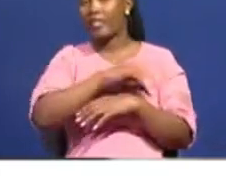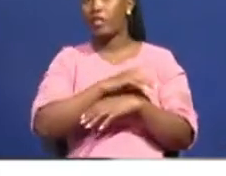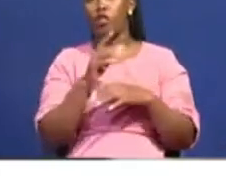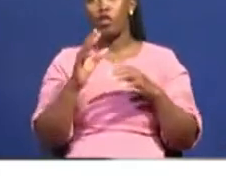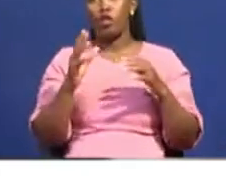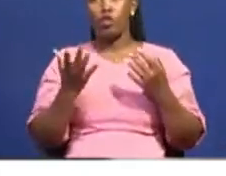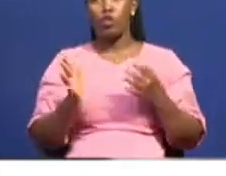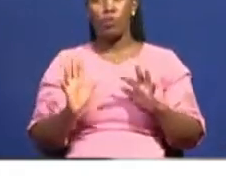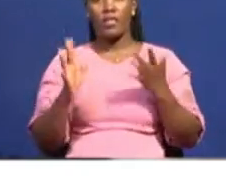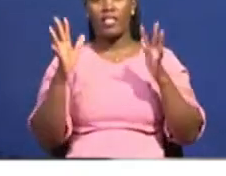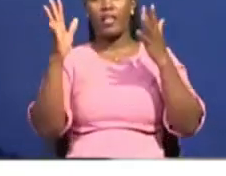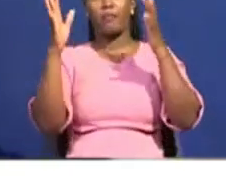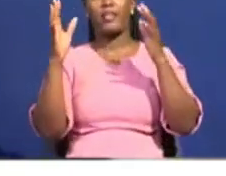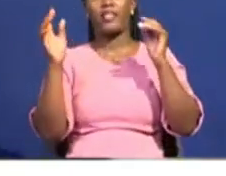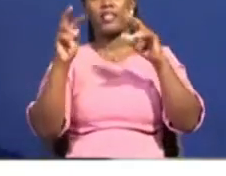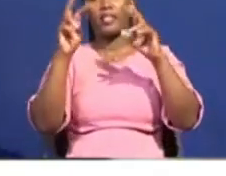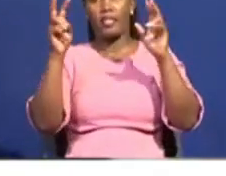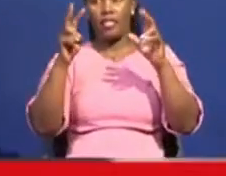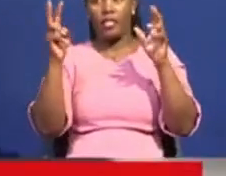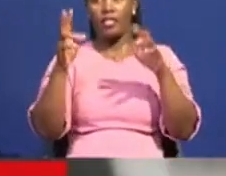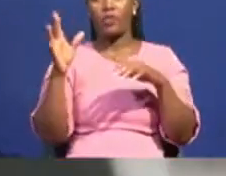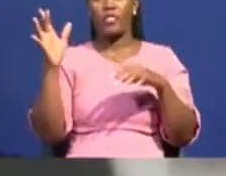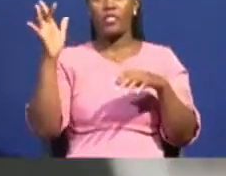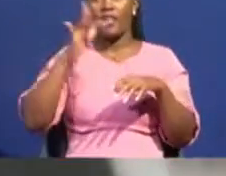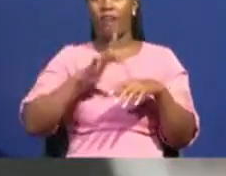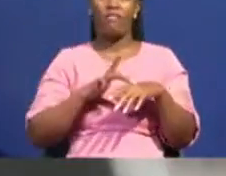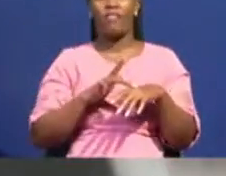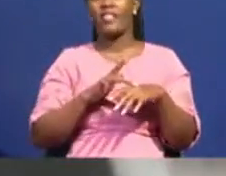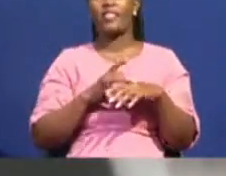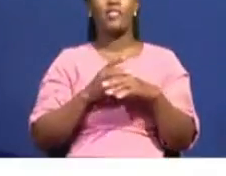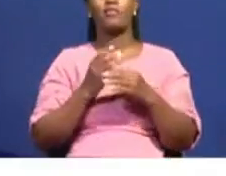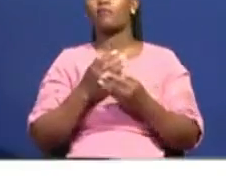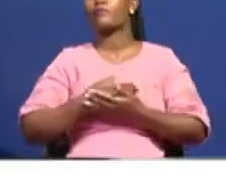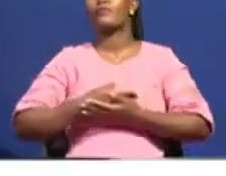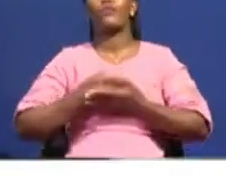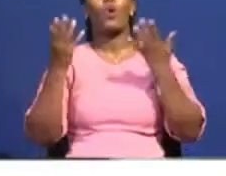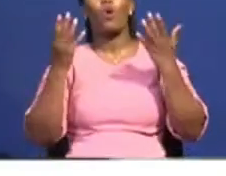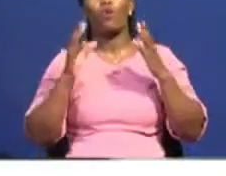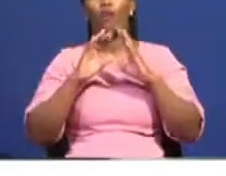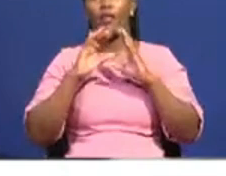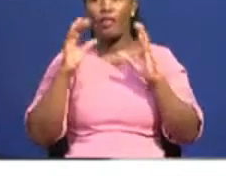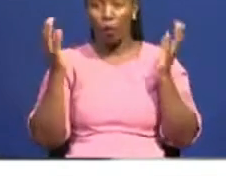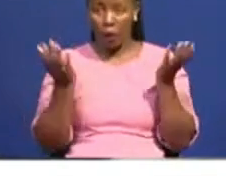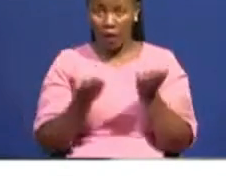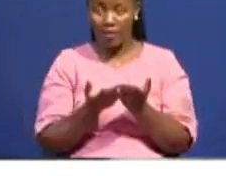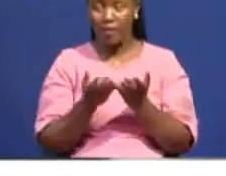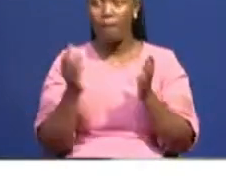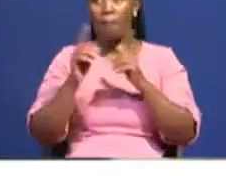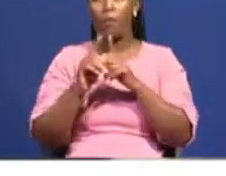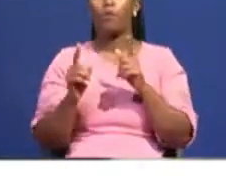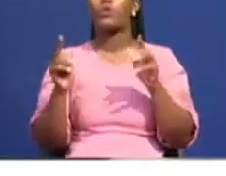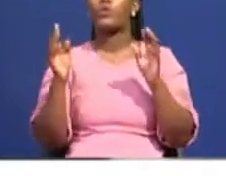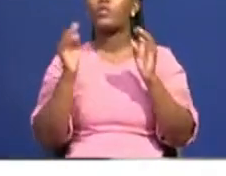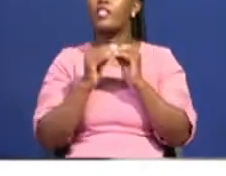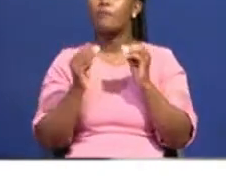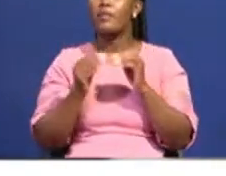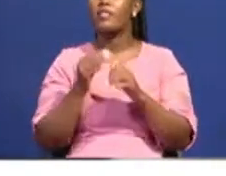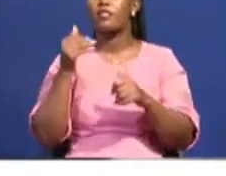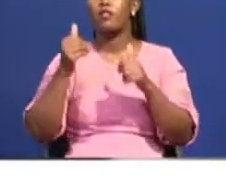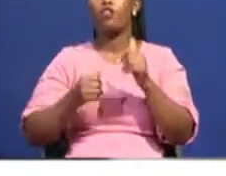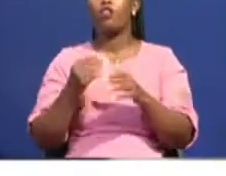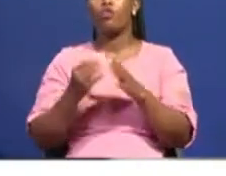the issues affecting the environment all over the world. And that is the same meeting, the same sitting that created